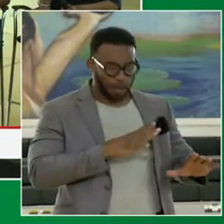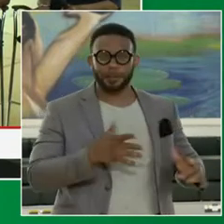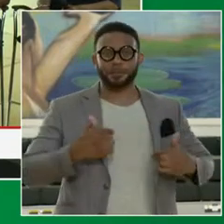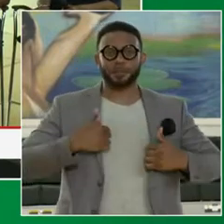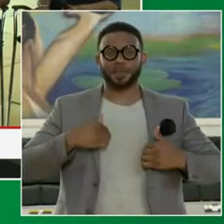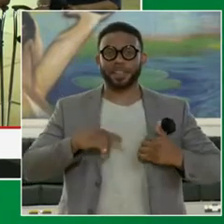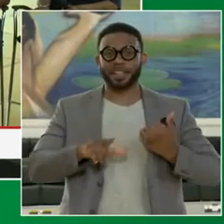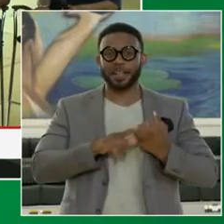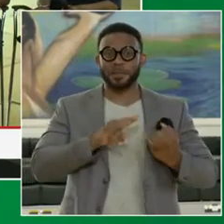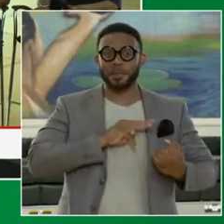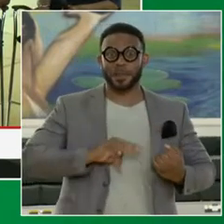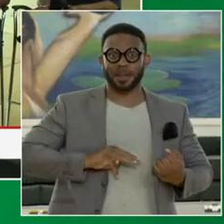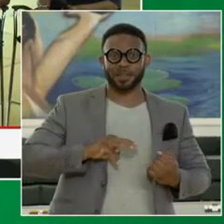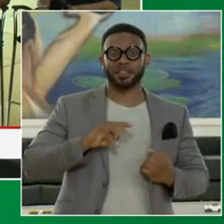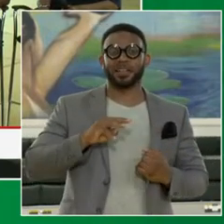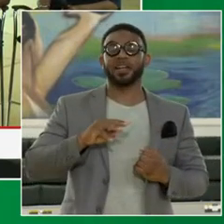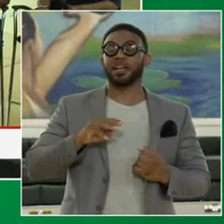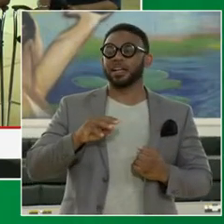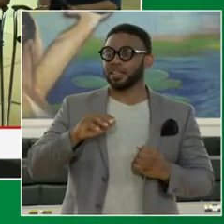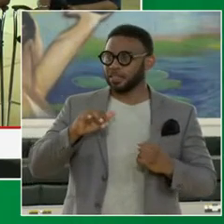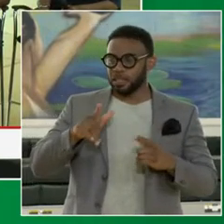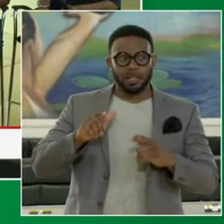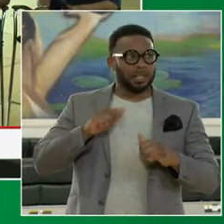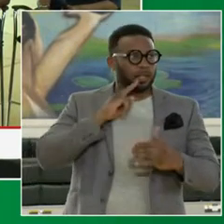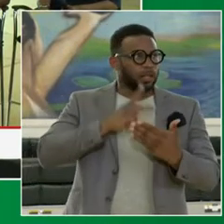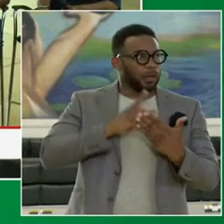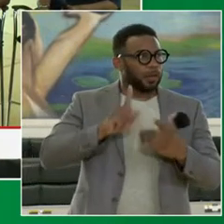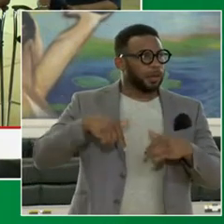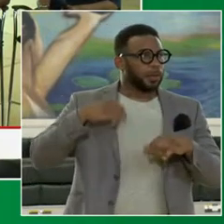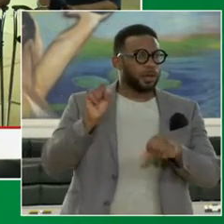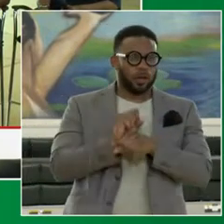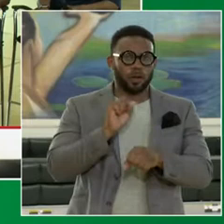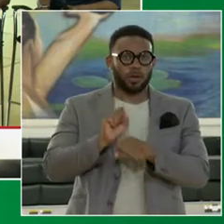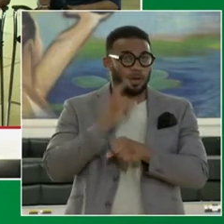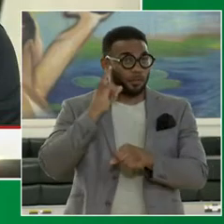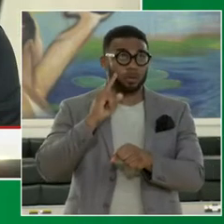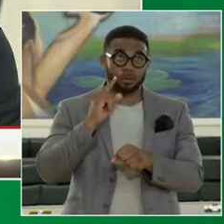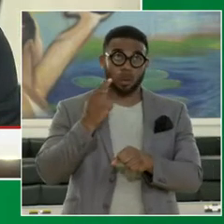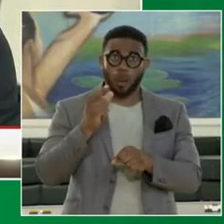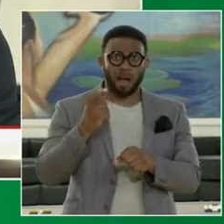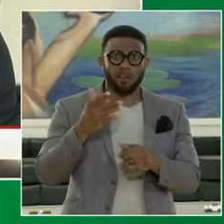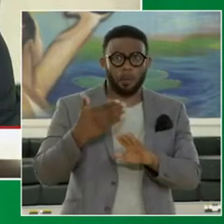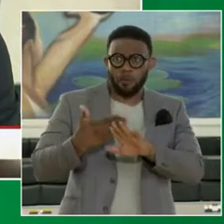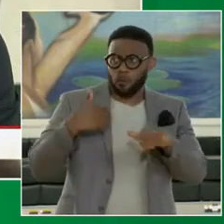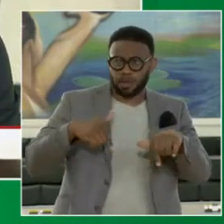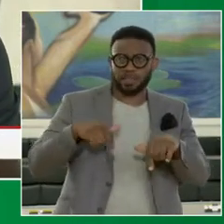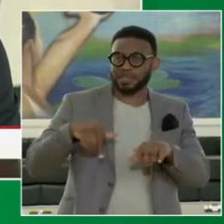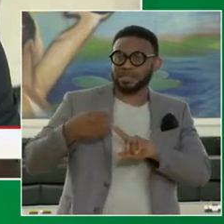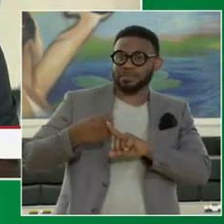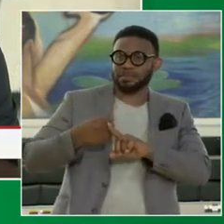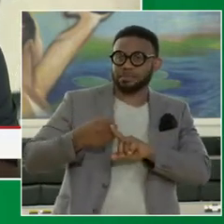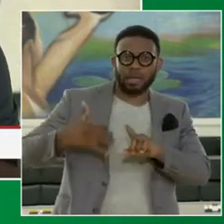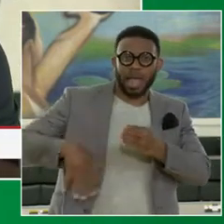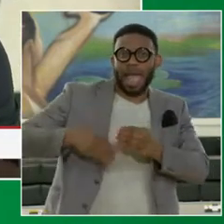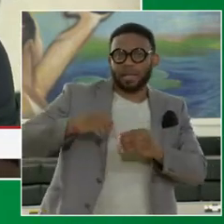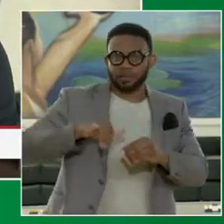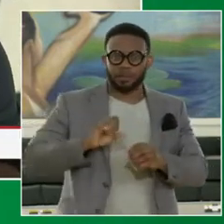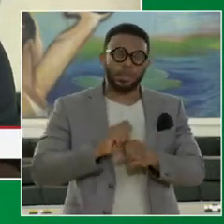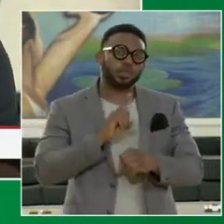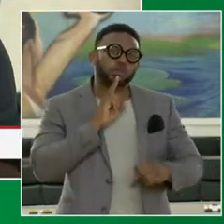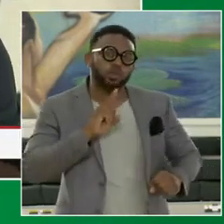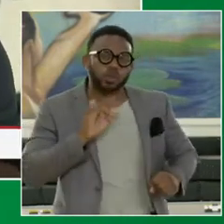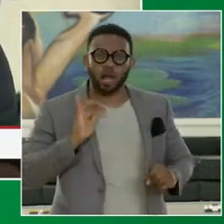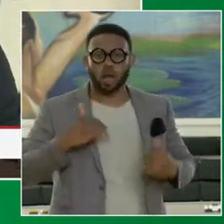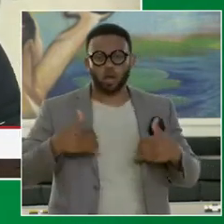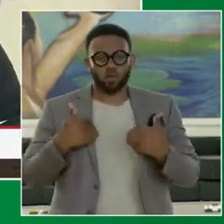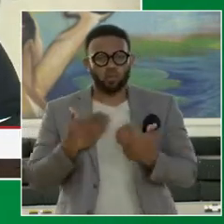really quickly, this is a program that actually has been going on for some time. This is an expansion of that to make sure that